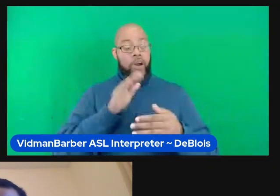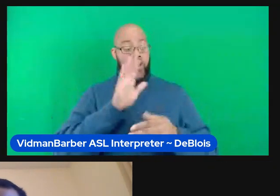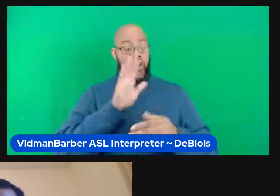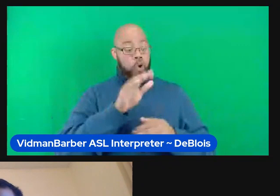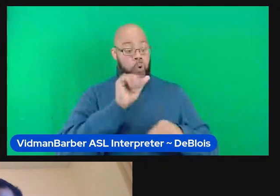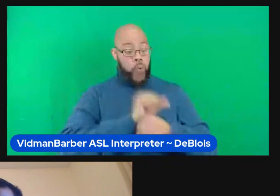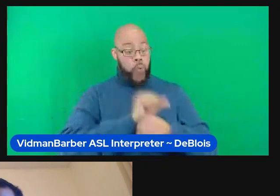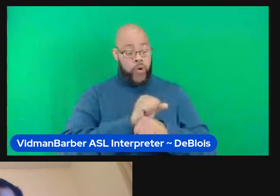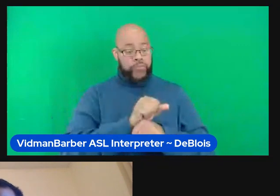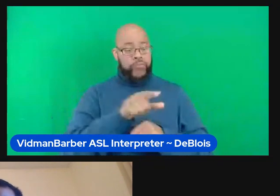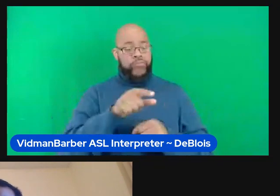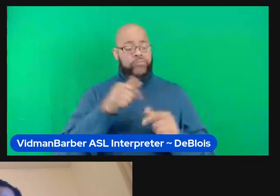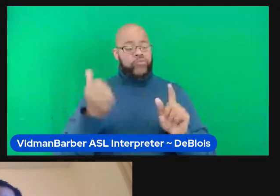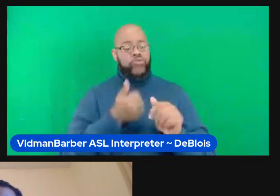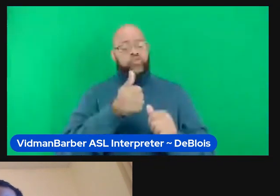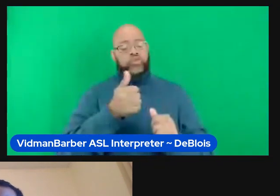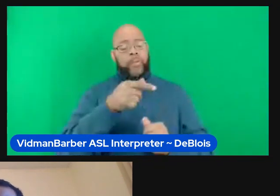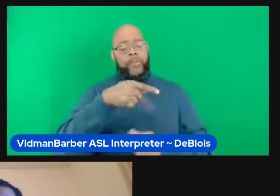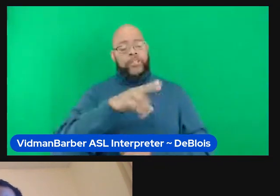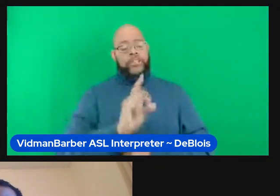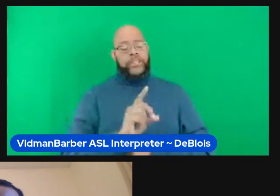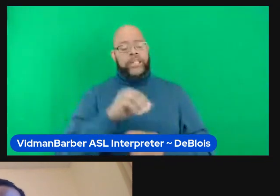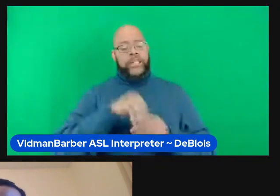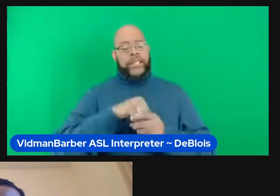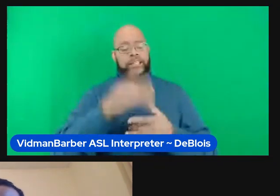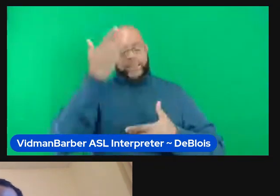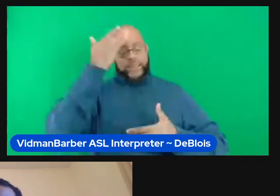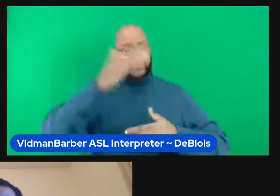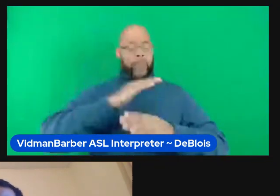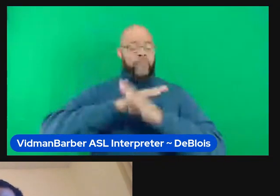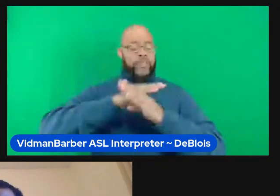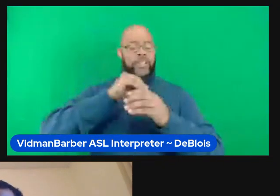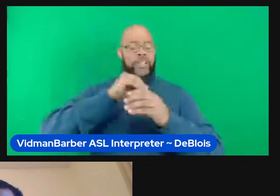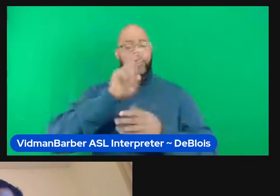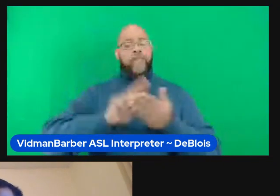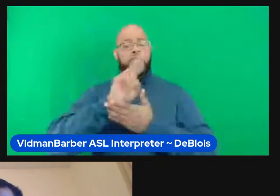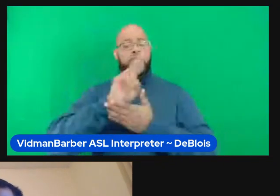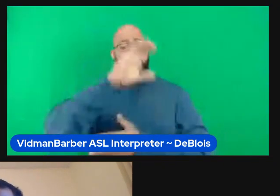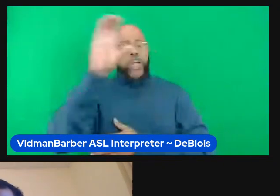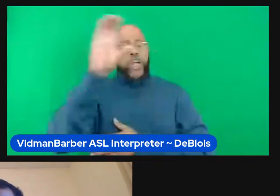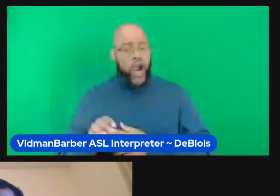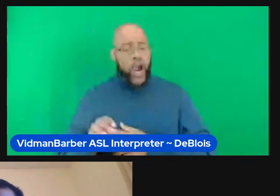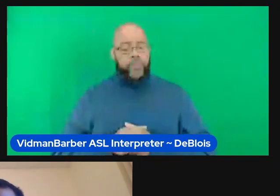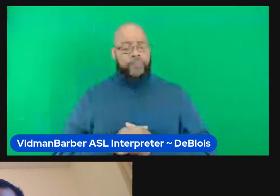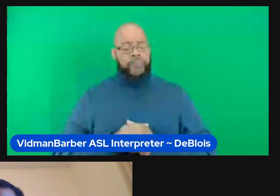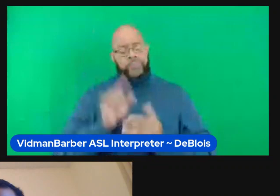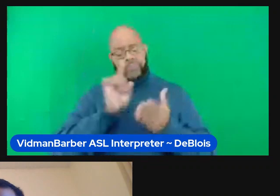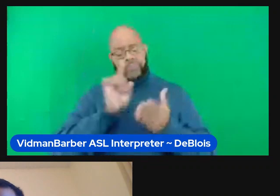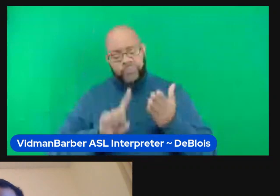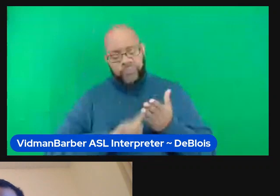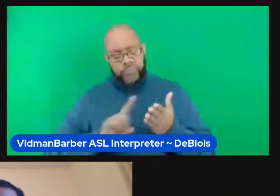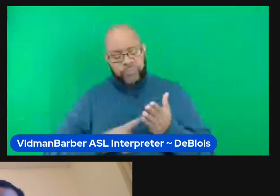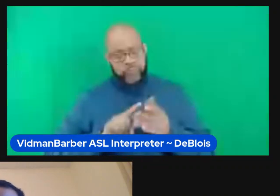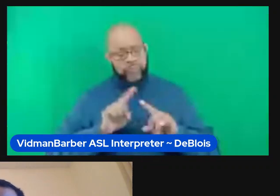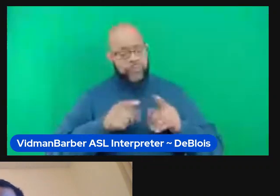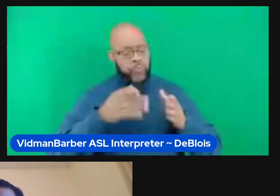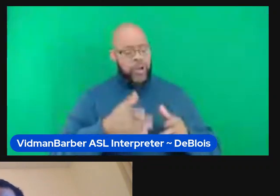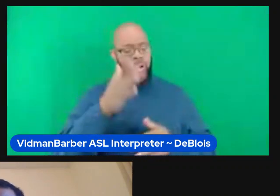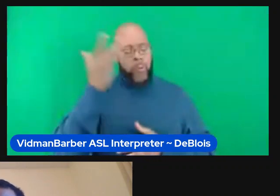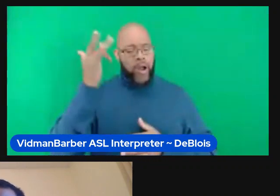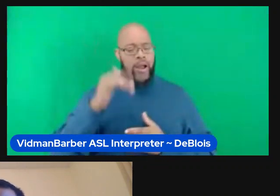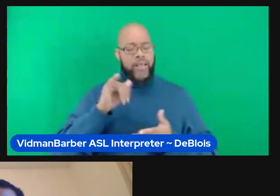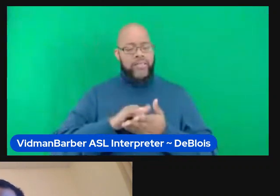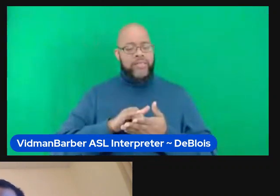Elaine pursued her PhD in immunology at the University of Chicago, investigating the mechanisms by which enteric